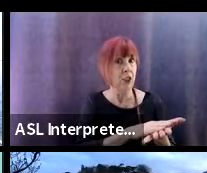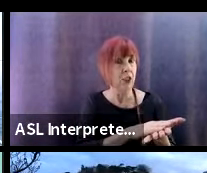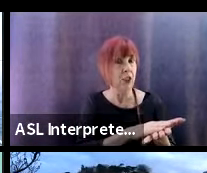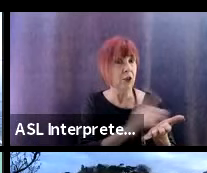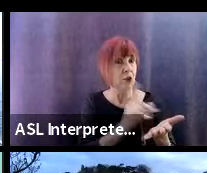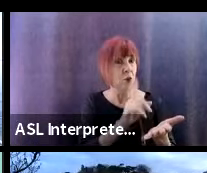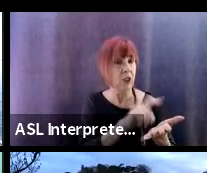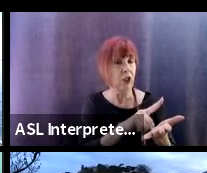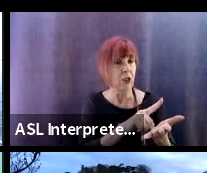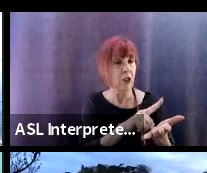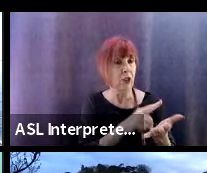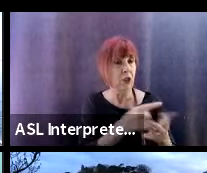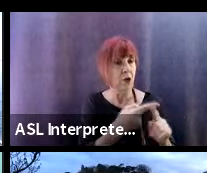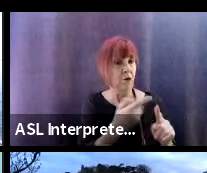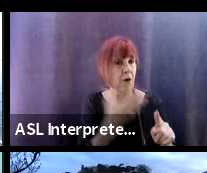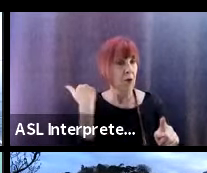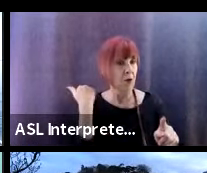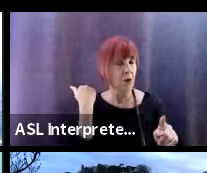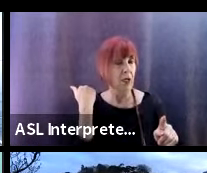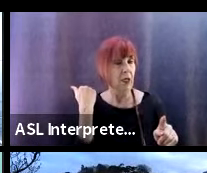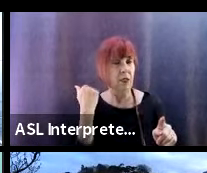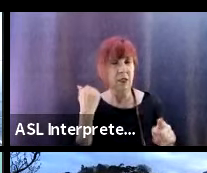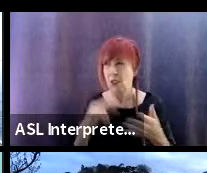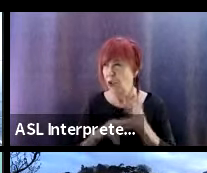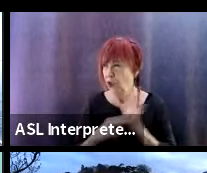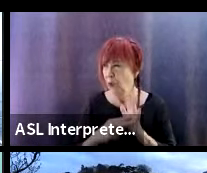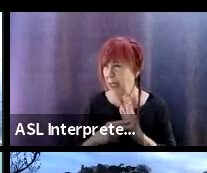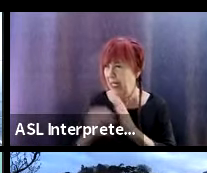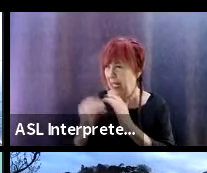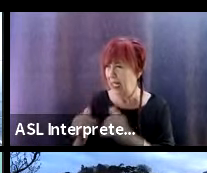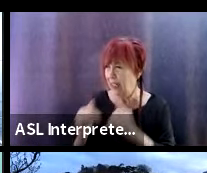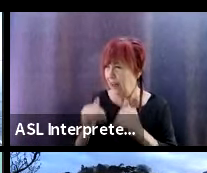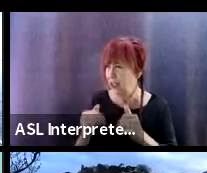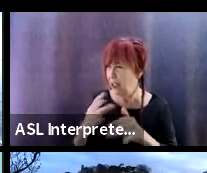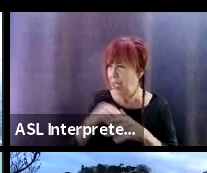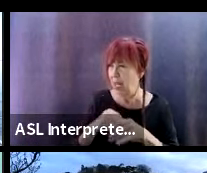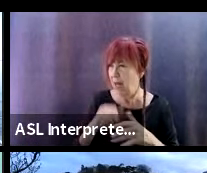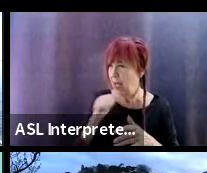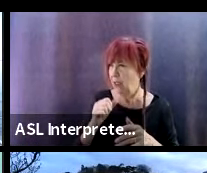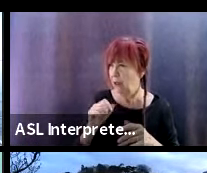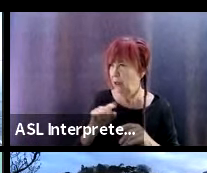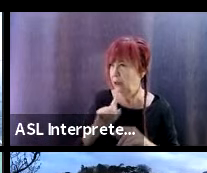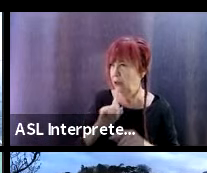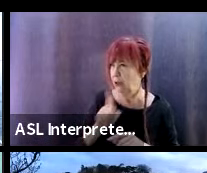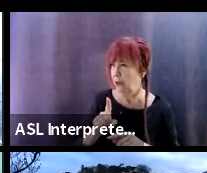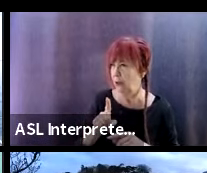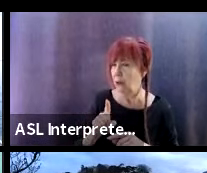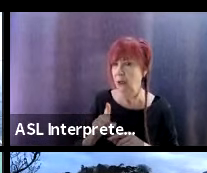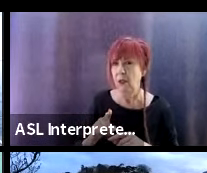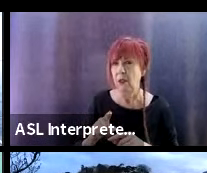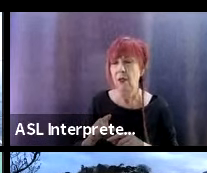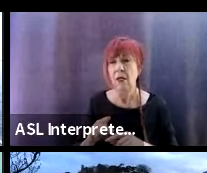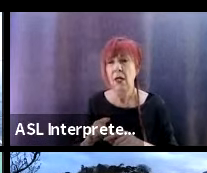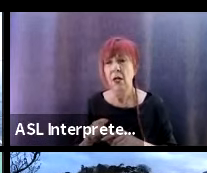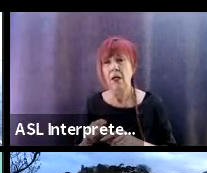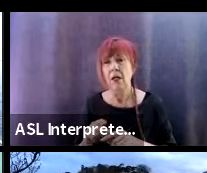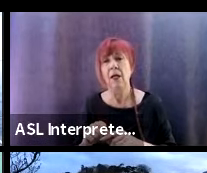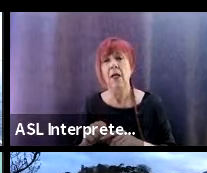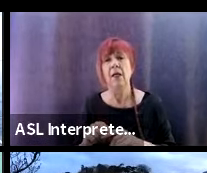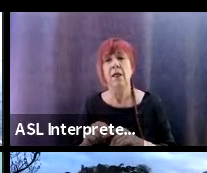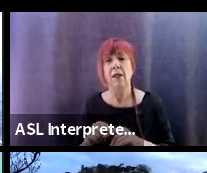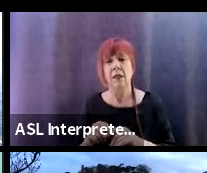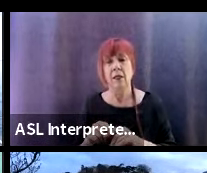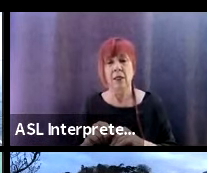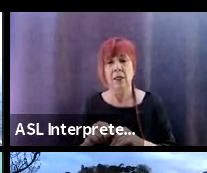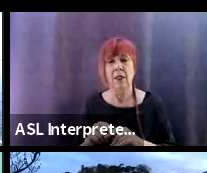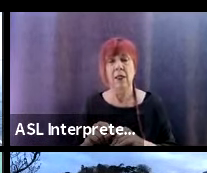wasn't, are individuals in these categories include, I wasn't entirely that's sure. What right. I know Dr. Aragon said